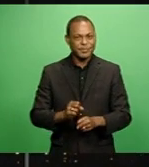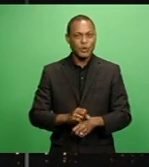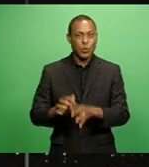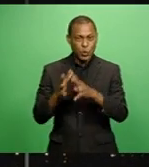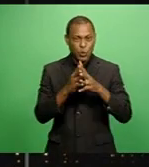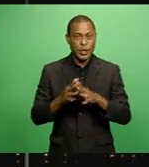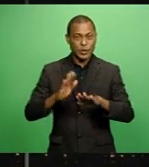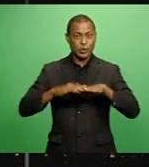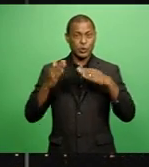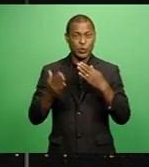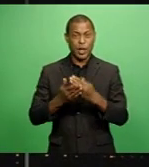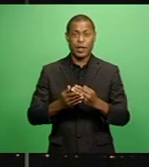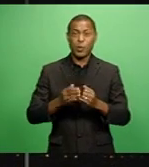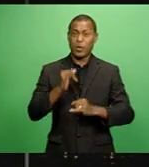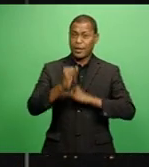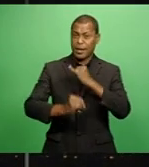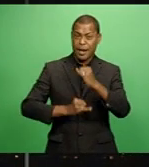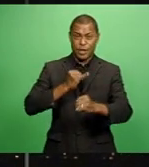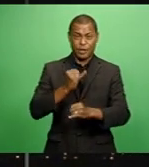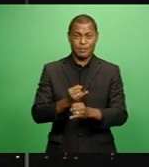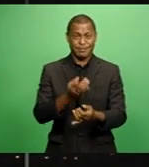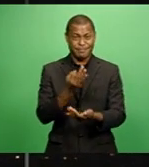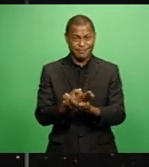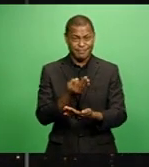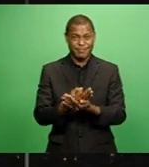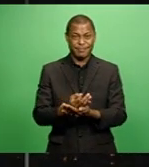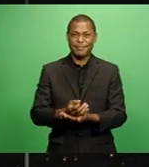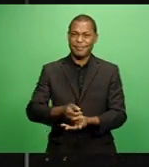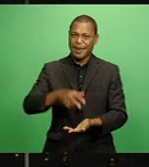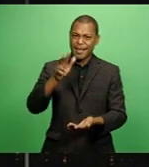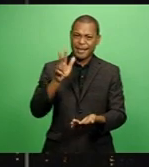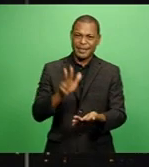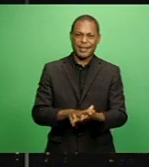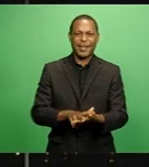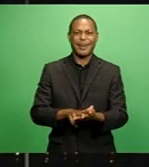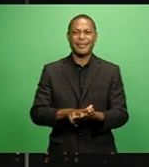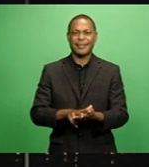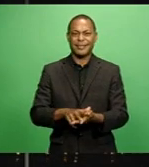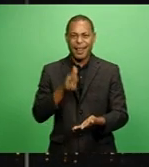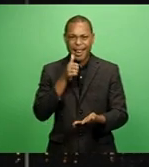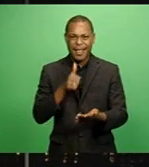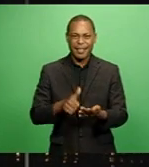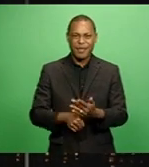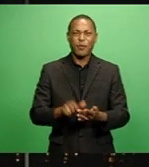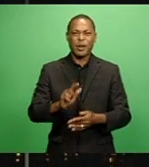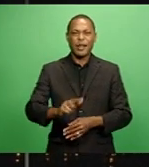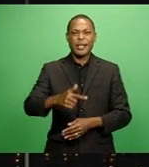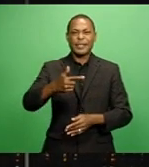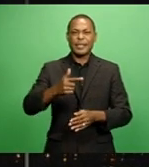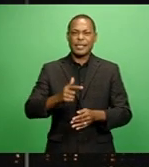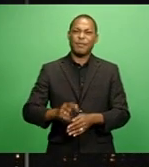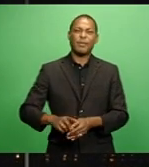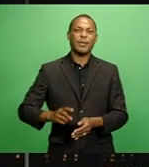with the International Monetary Fund, has signed a letter of understanding to become the 7th donor